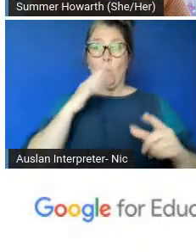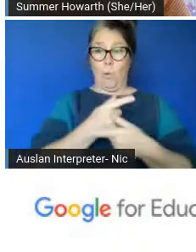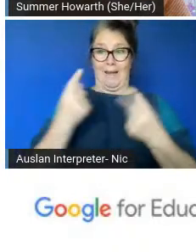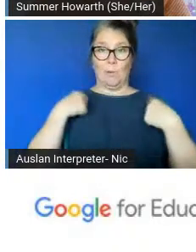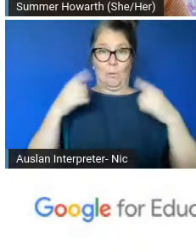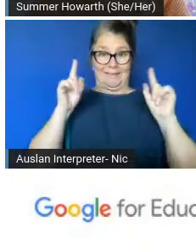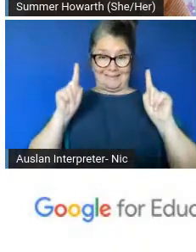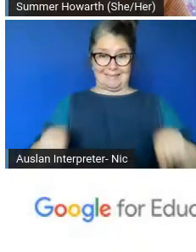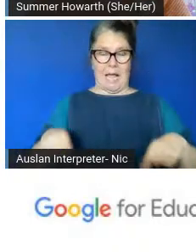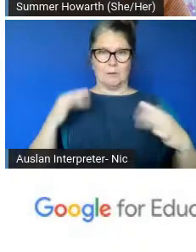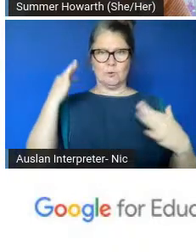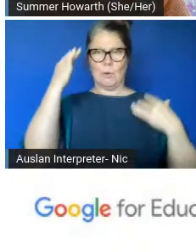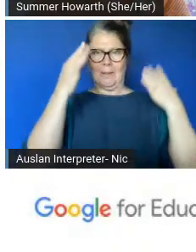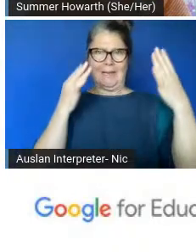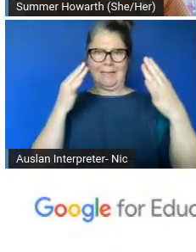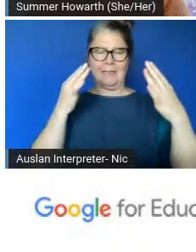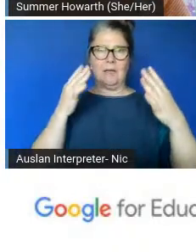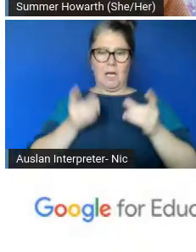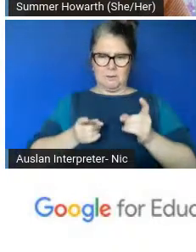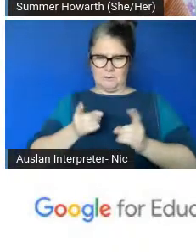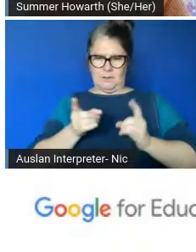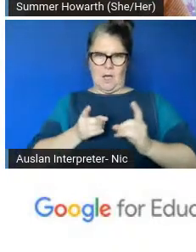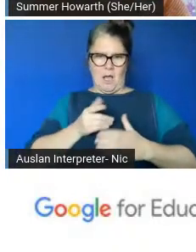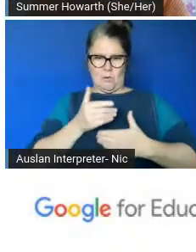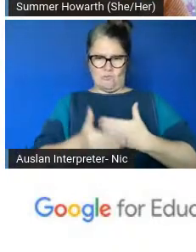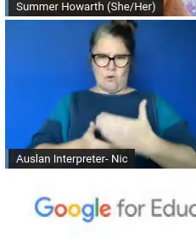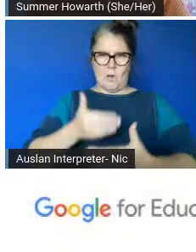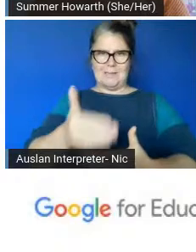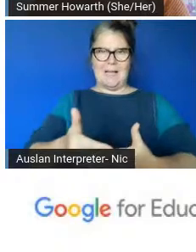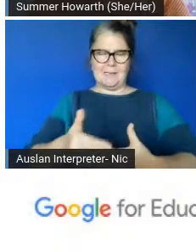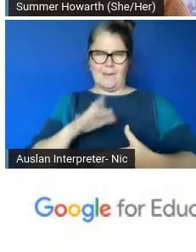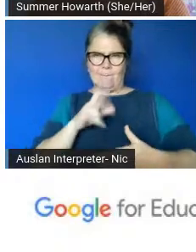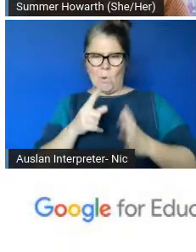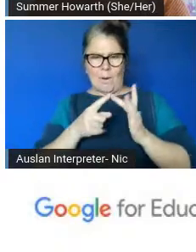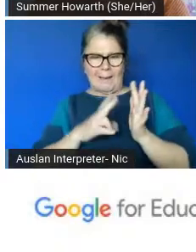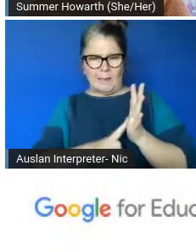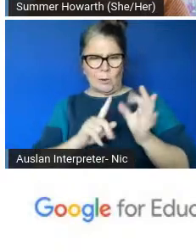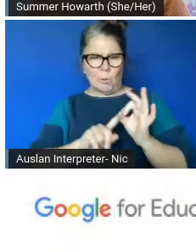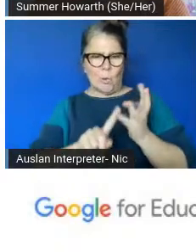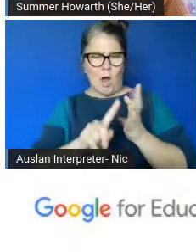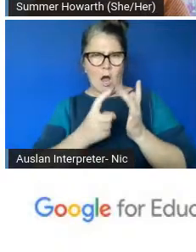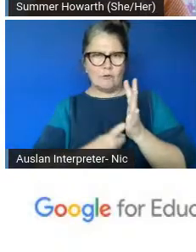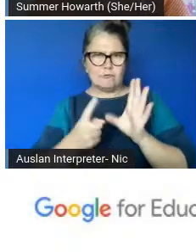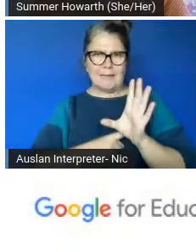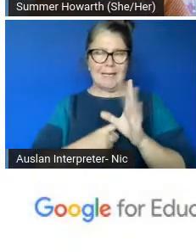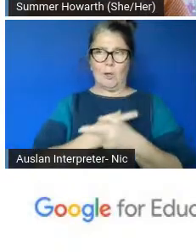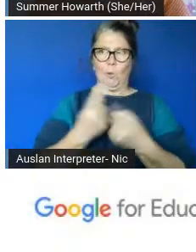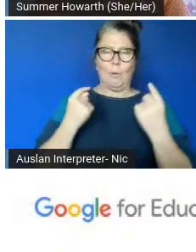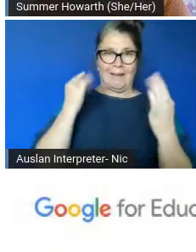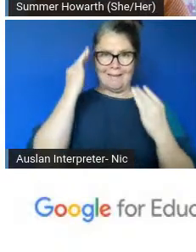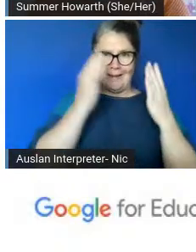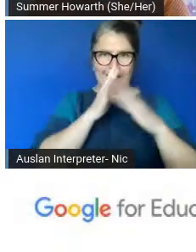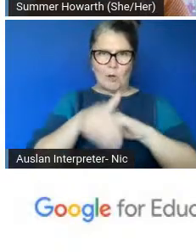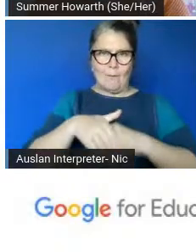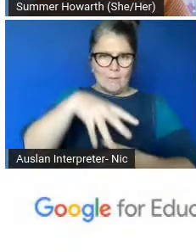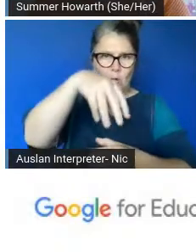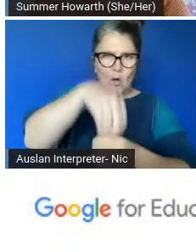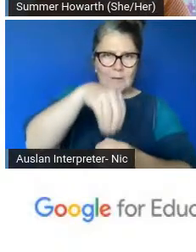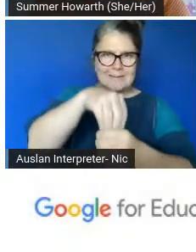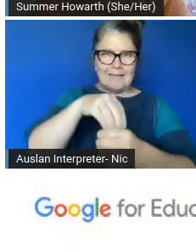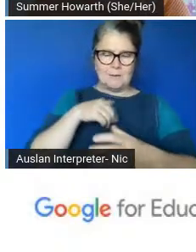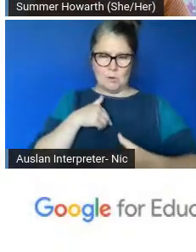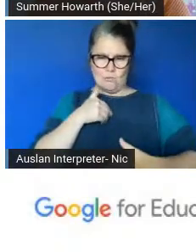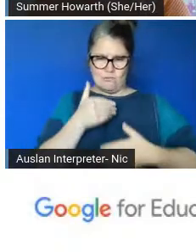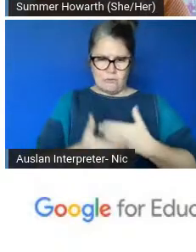design process for inquiry, we're thinking about content, process, product. We're thinking about what are the learning intentions